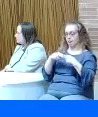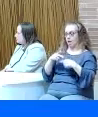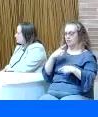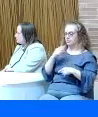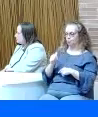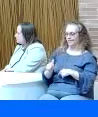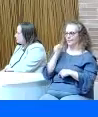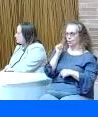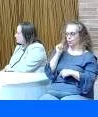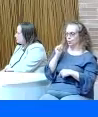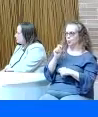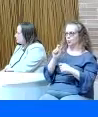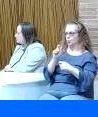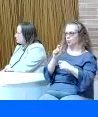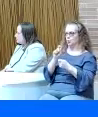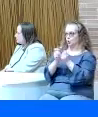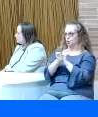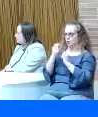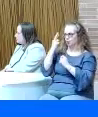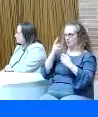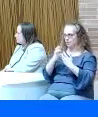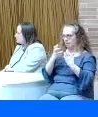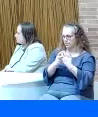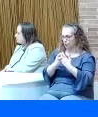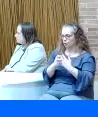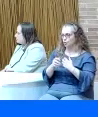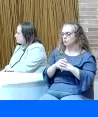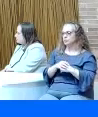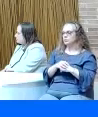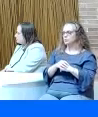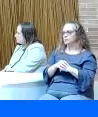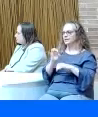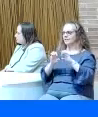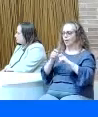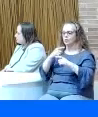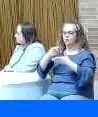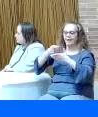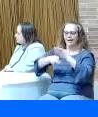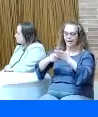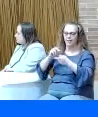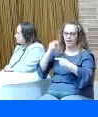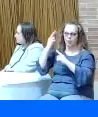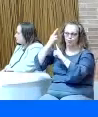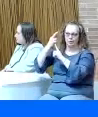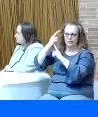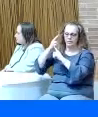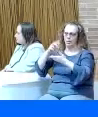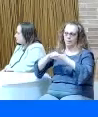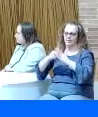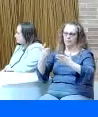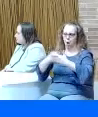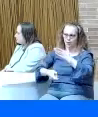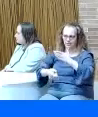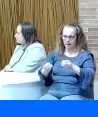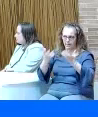to make reasonable accommodations and the word there is reasonable okay we evaluate what is the cost of this modification versus what is the